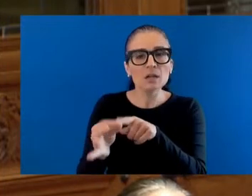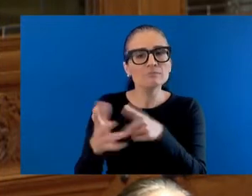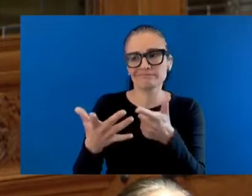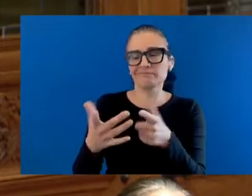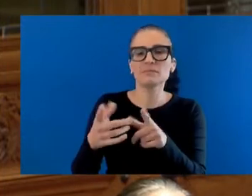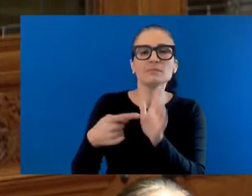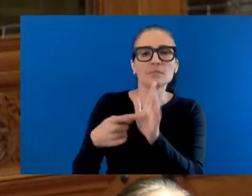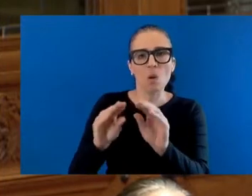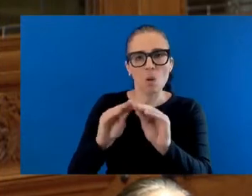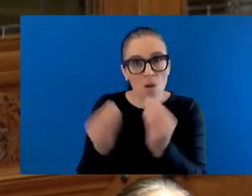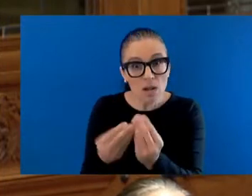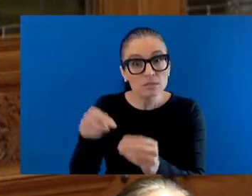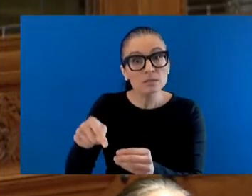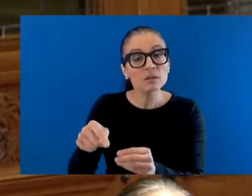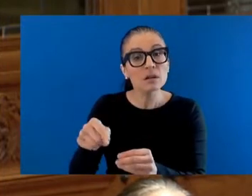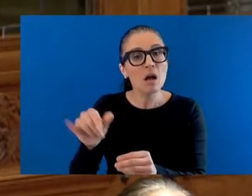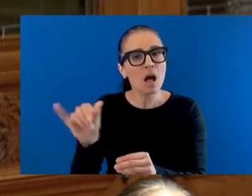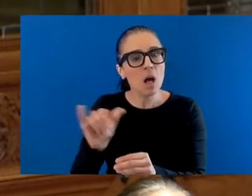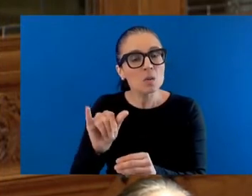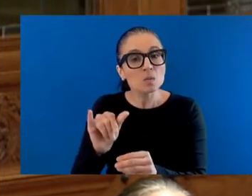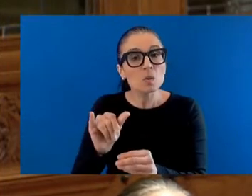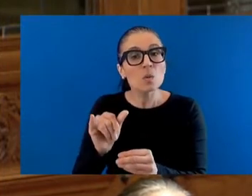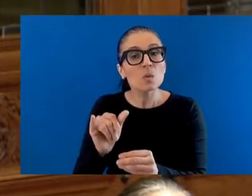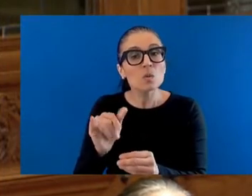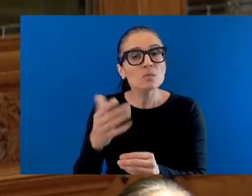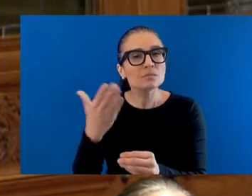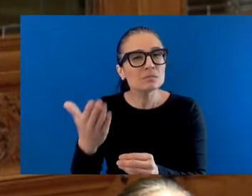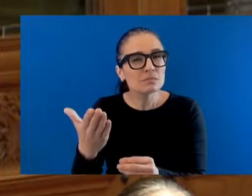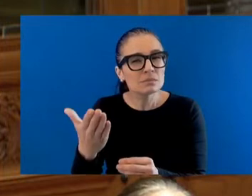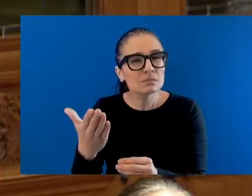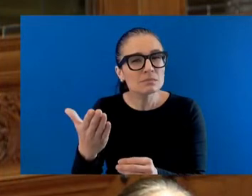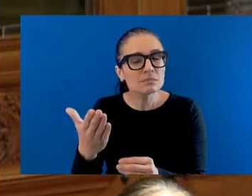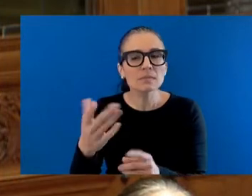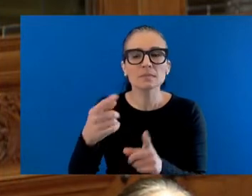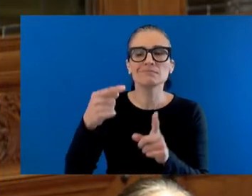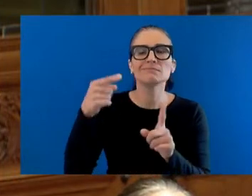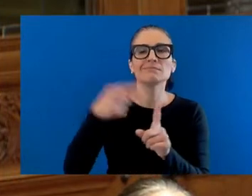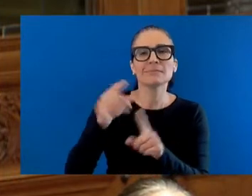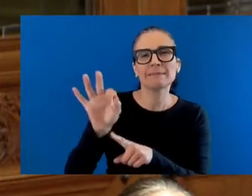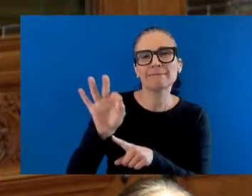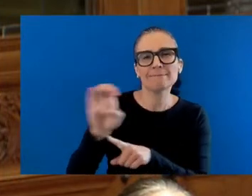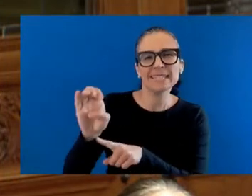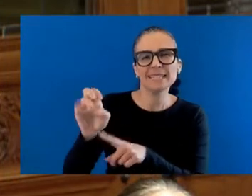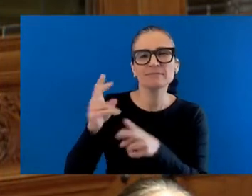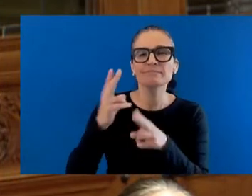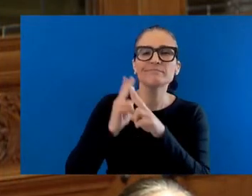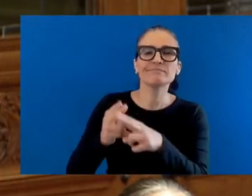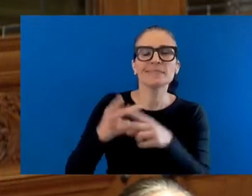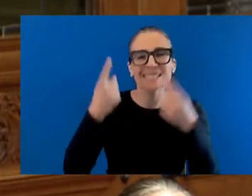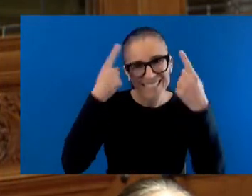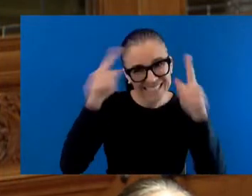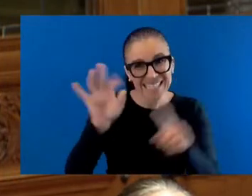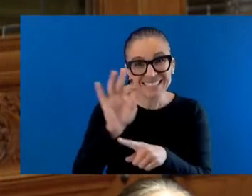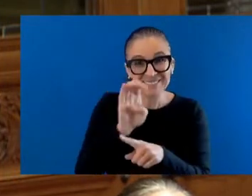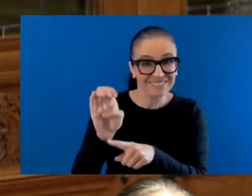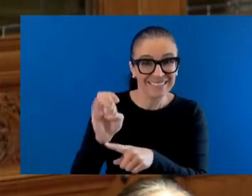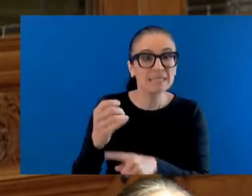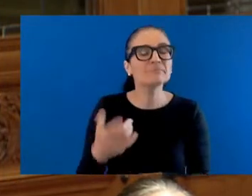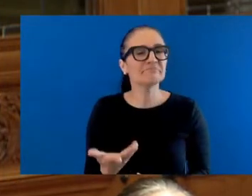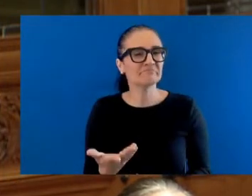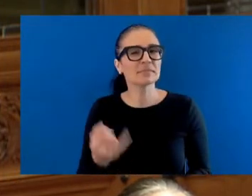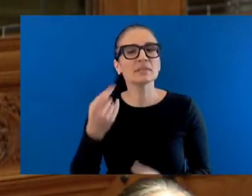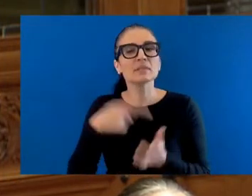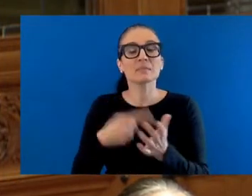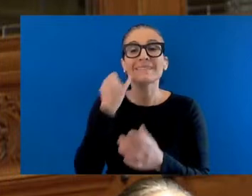a success fee, for successful applicants for grant programs under this program. I think that it